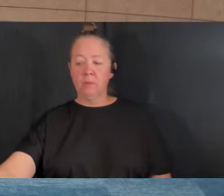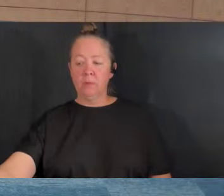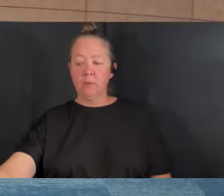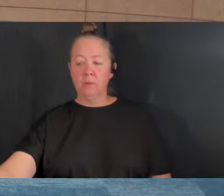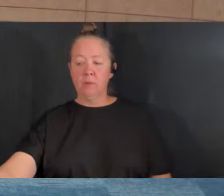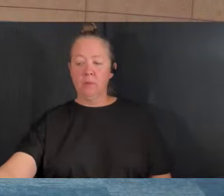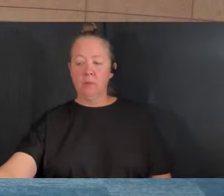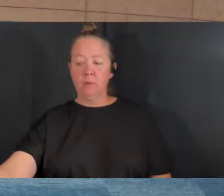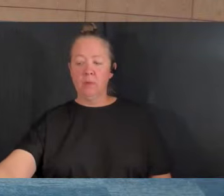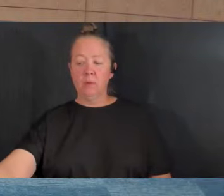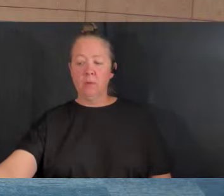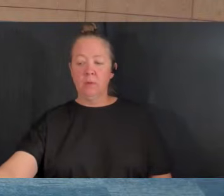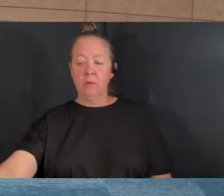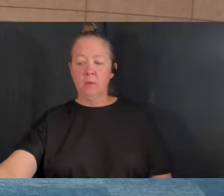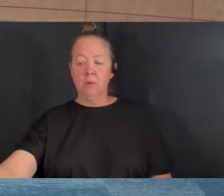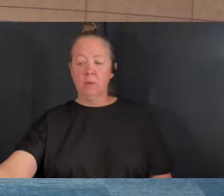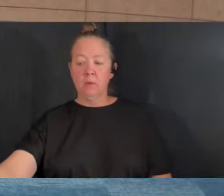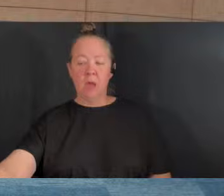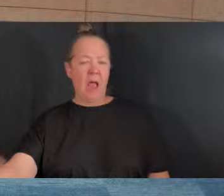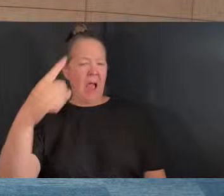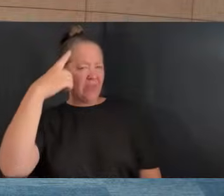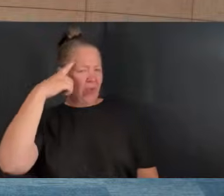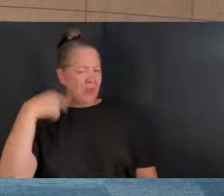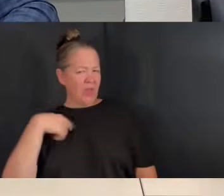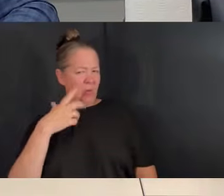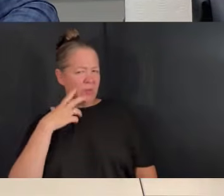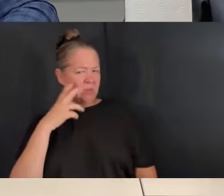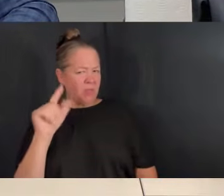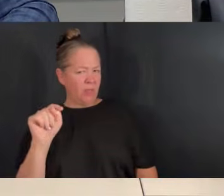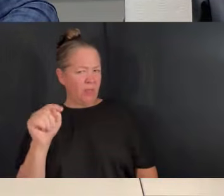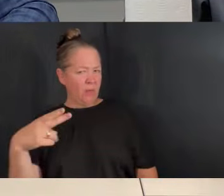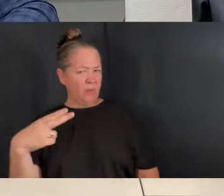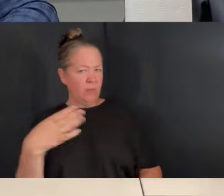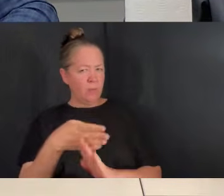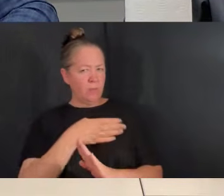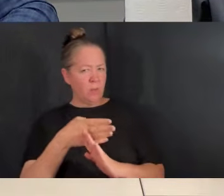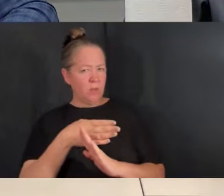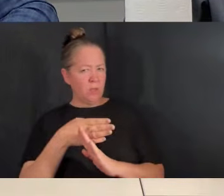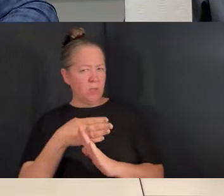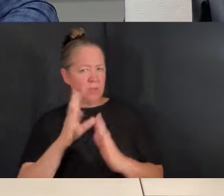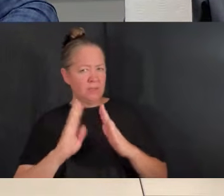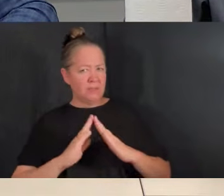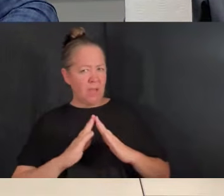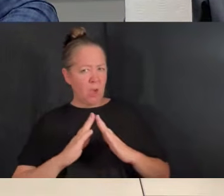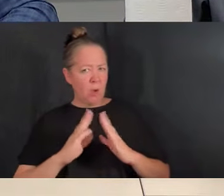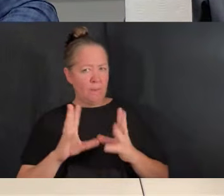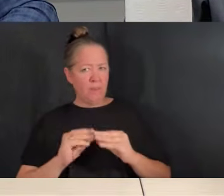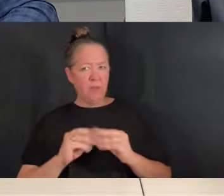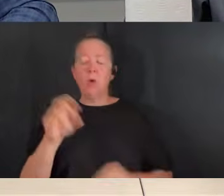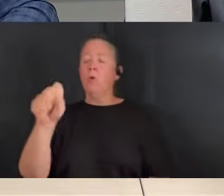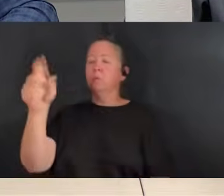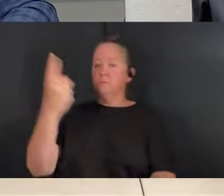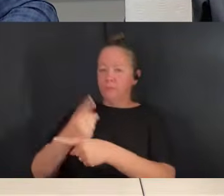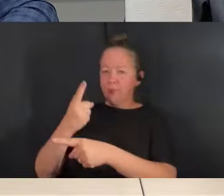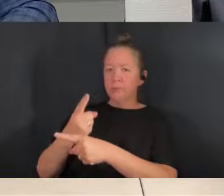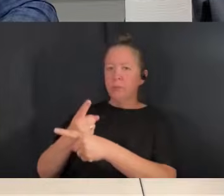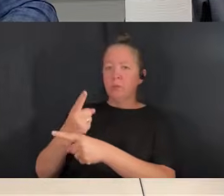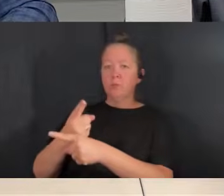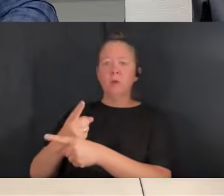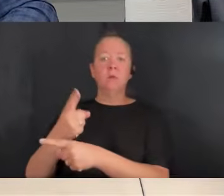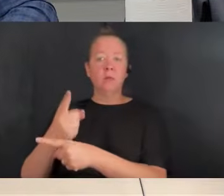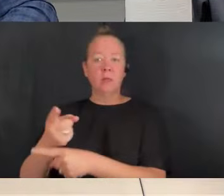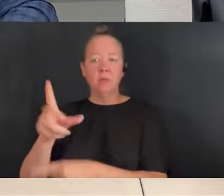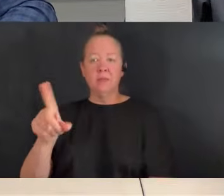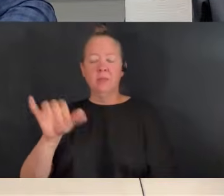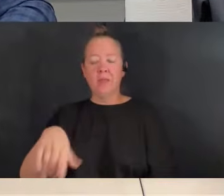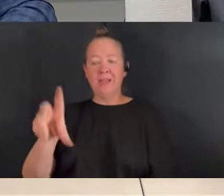it was Thursday before the town meeting. I'm sorry, it should be on that Thursday before the town meeting. You are correct. Right. So that date will